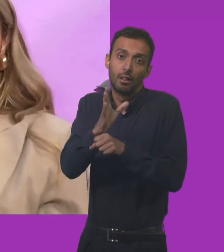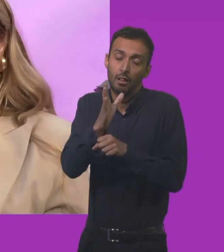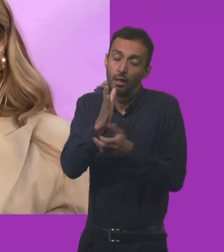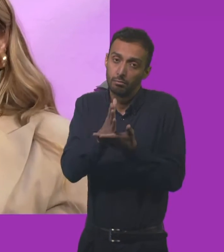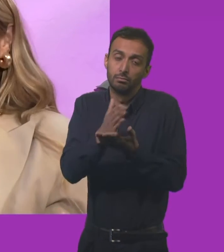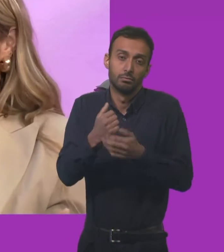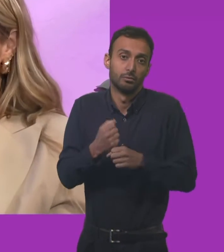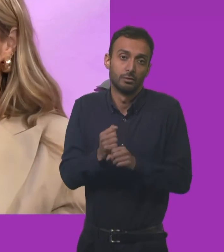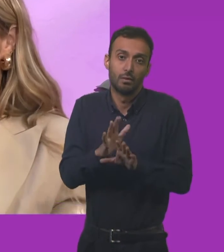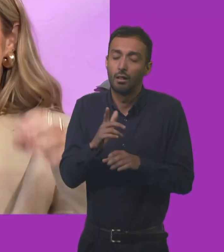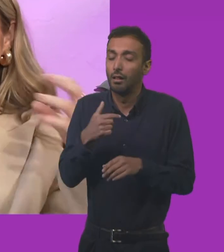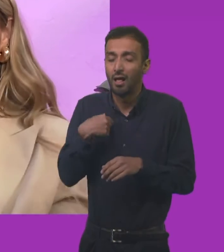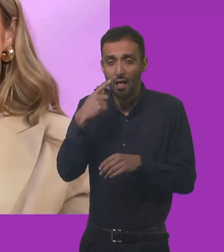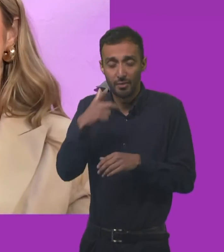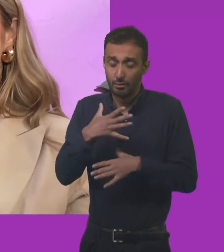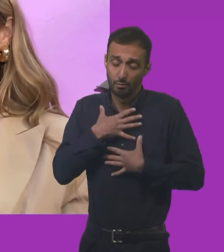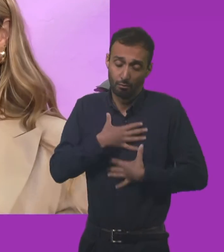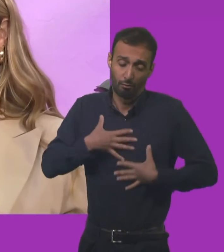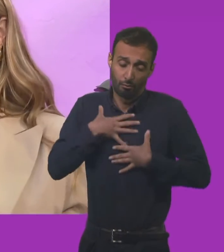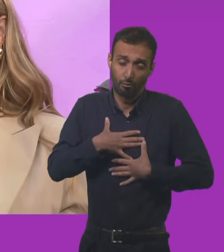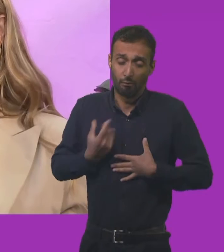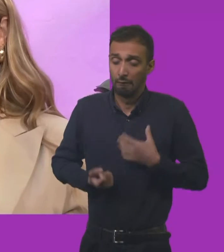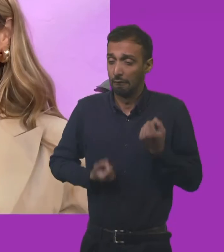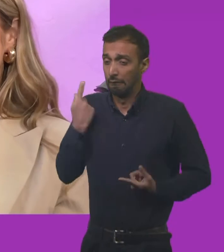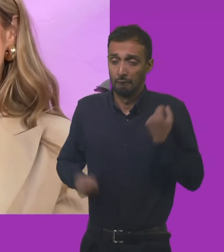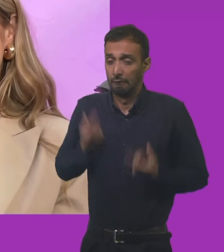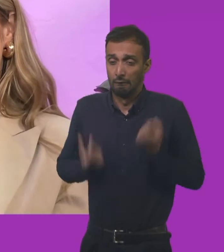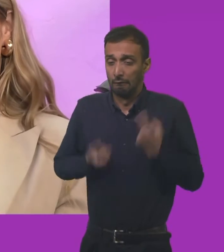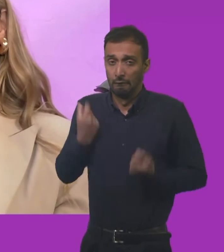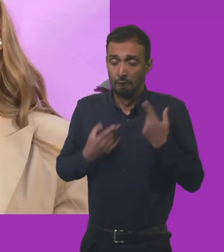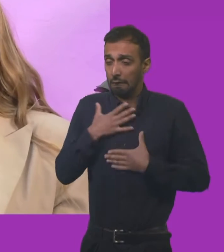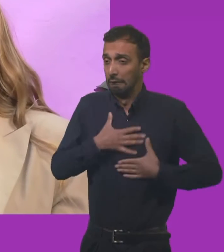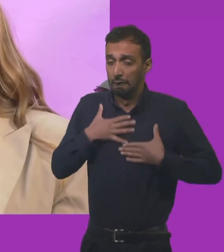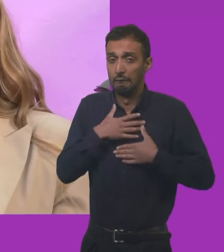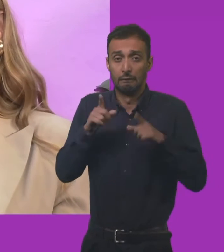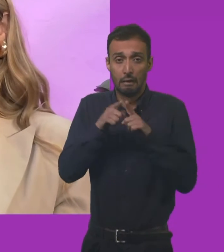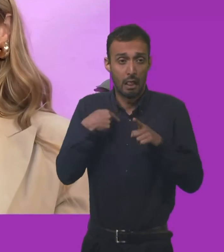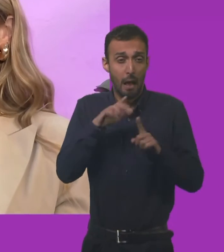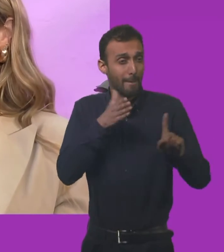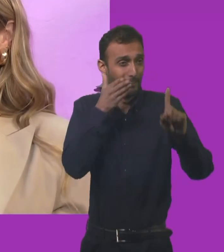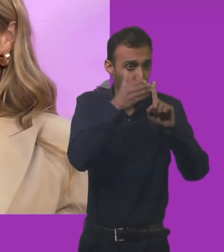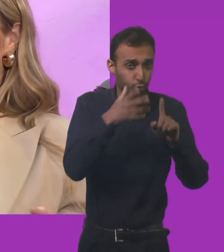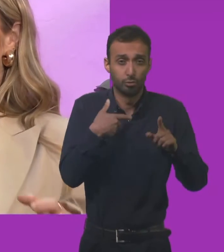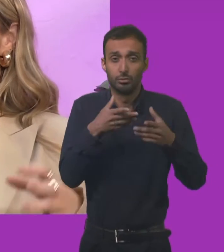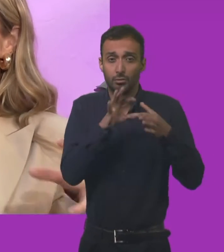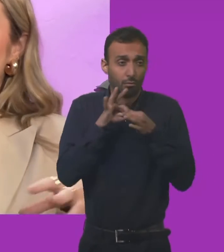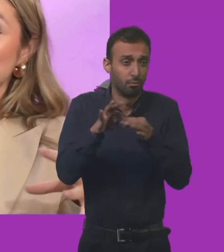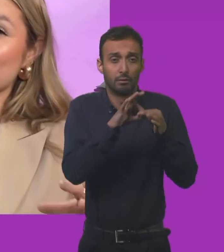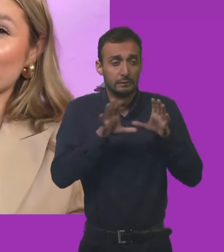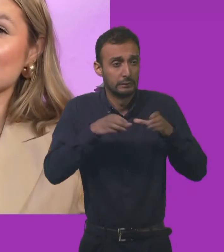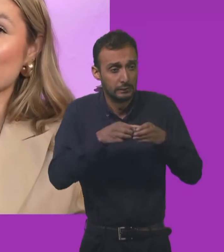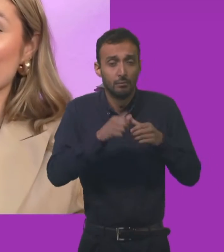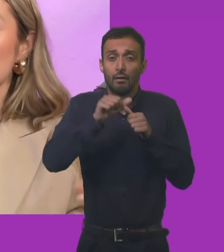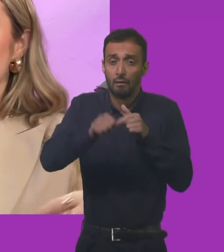Just so many emotions all the time. Like you go from doing the mission and like all working as a team and like you're super happy and celebrating that you've just added